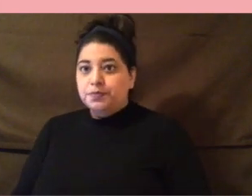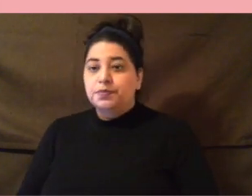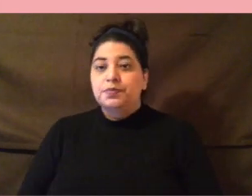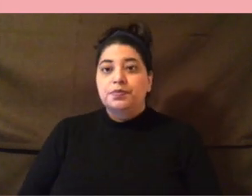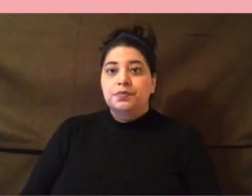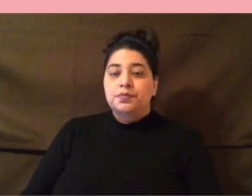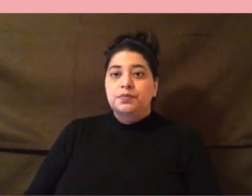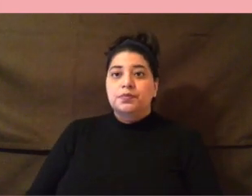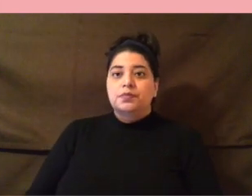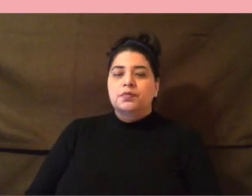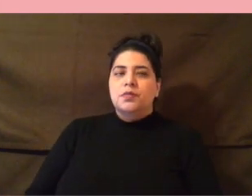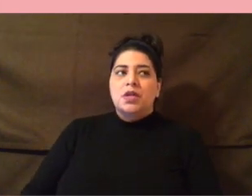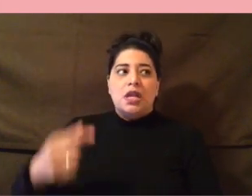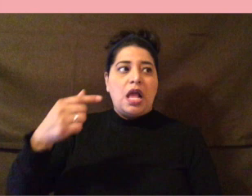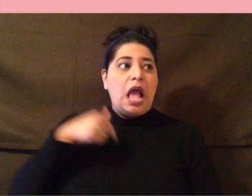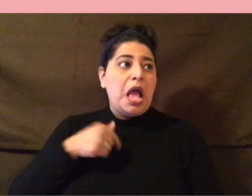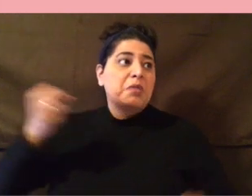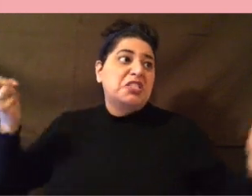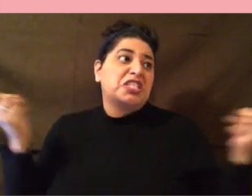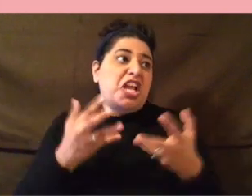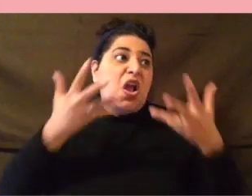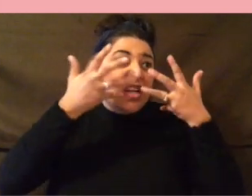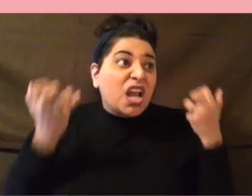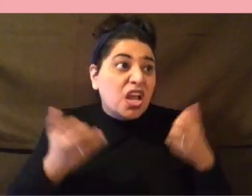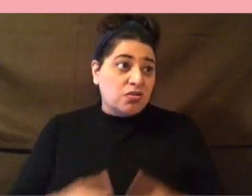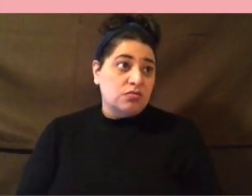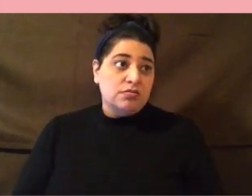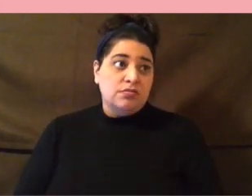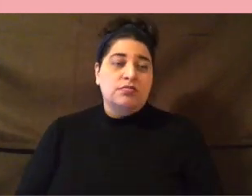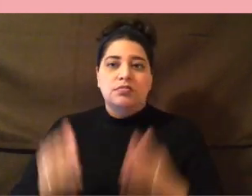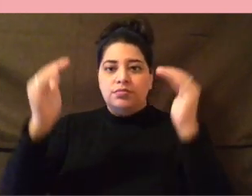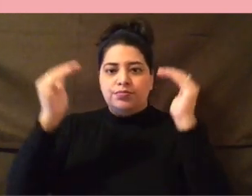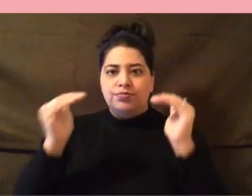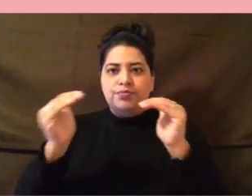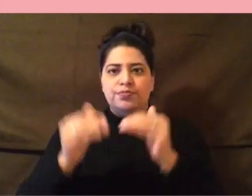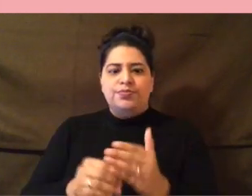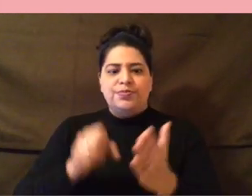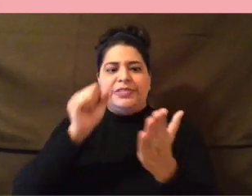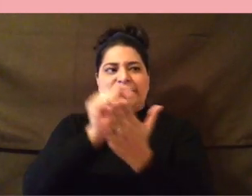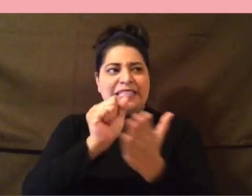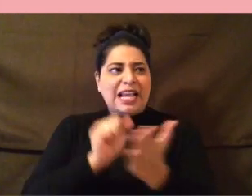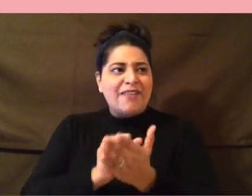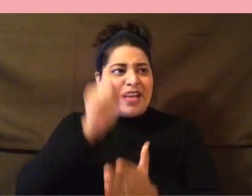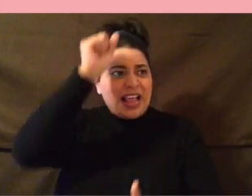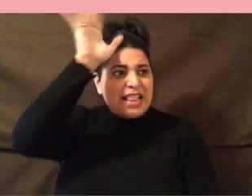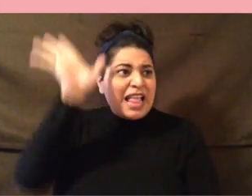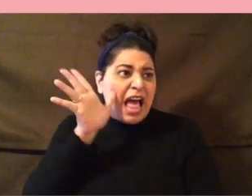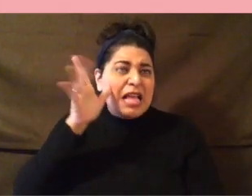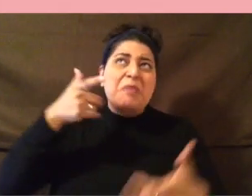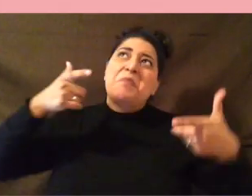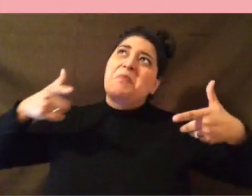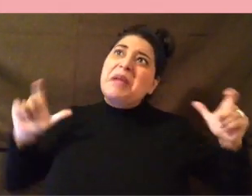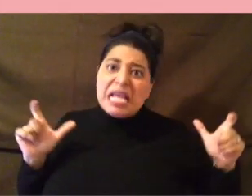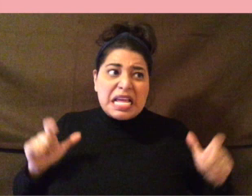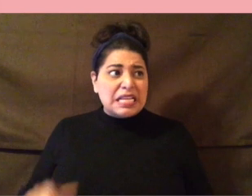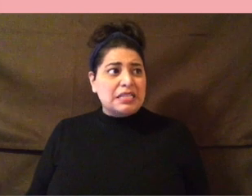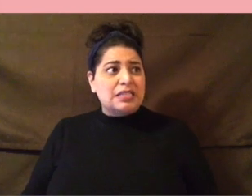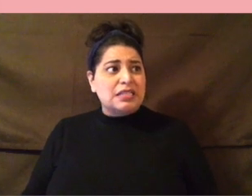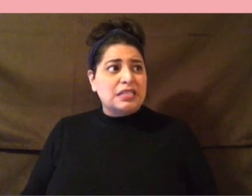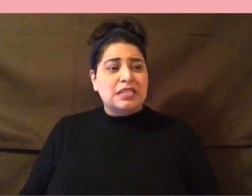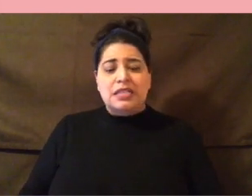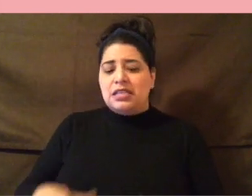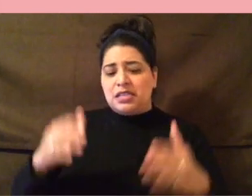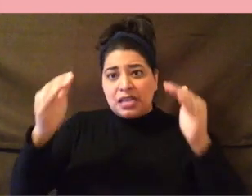of exclamatory sentences. I'm scared of tigers. The state of Alaska is